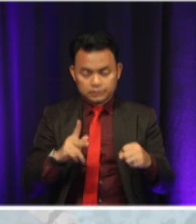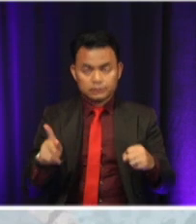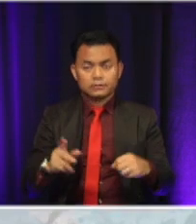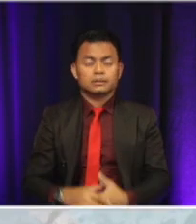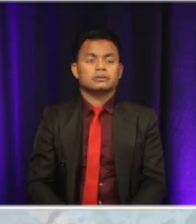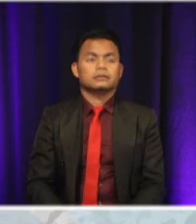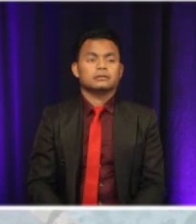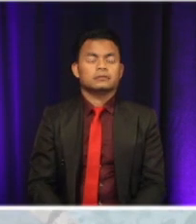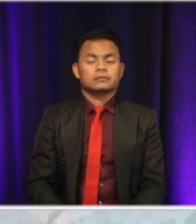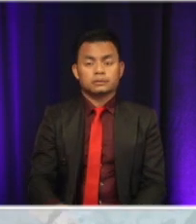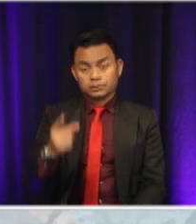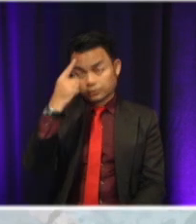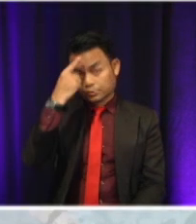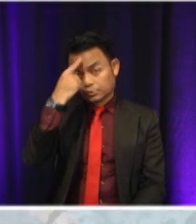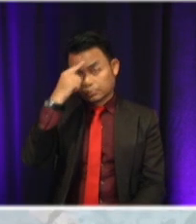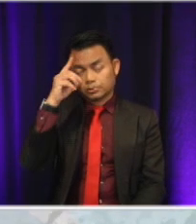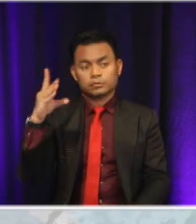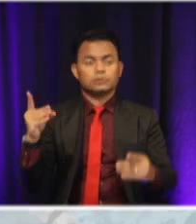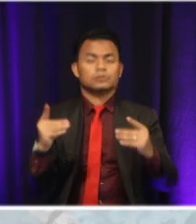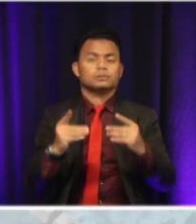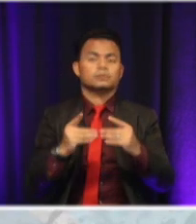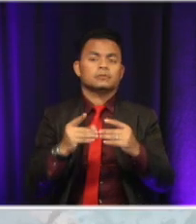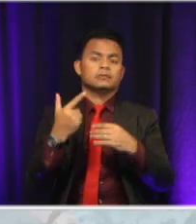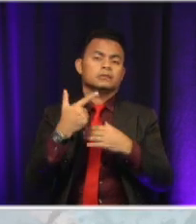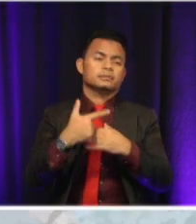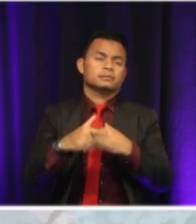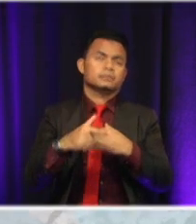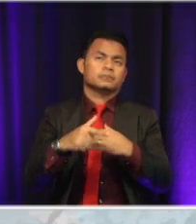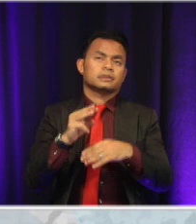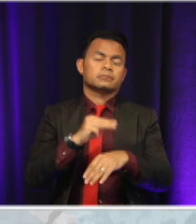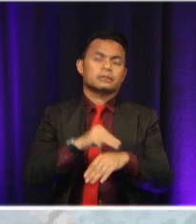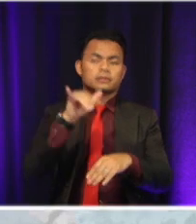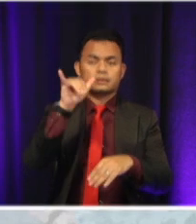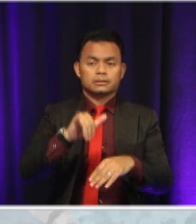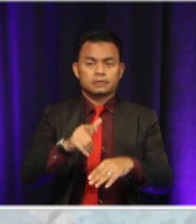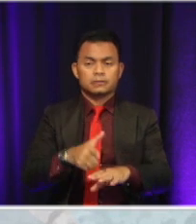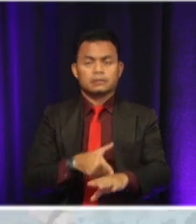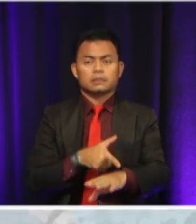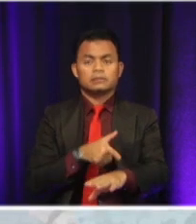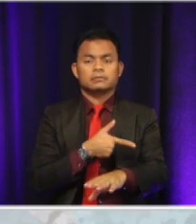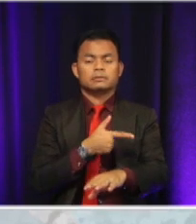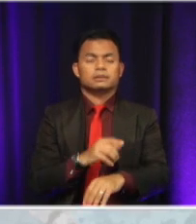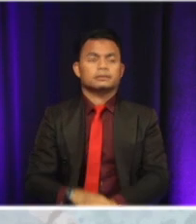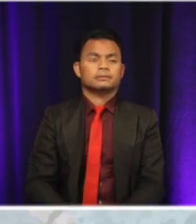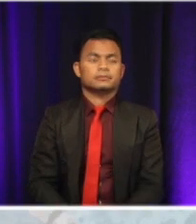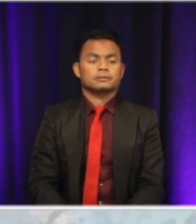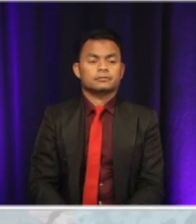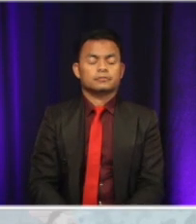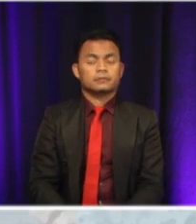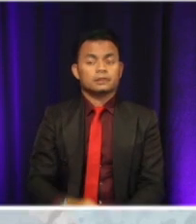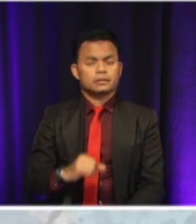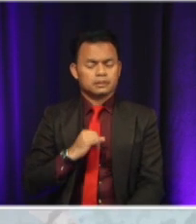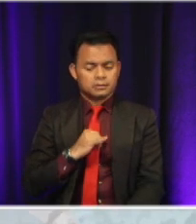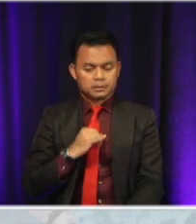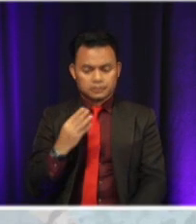him in the flesh after so long. I might say that Miss Kenyon is surprised. I might say that